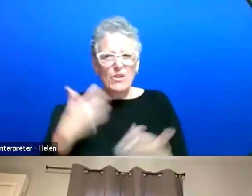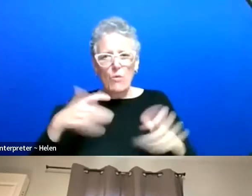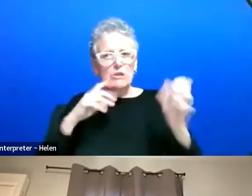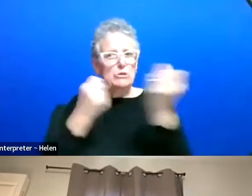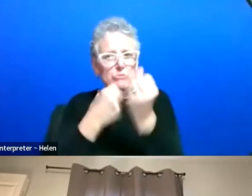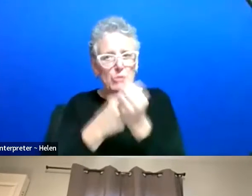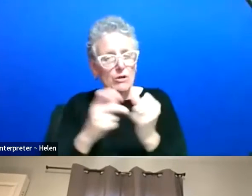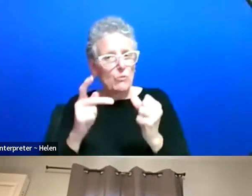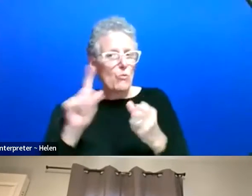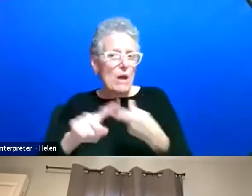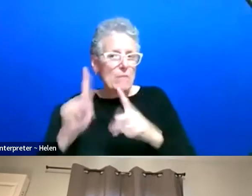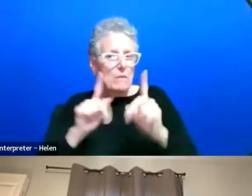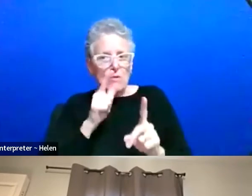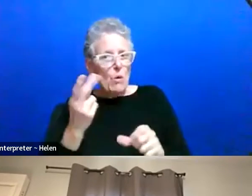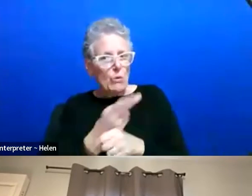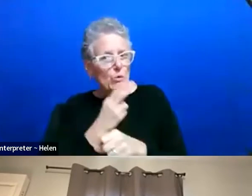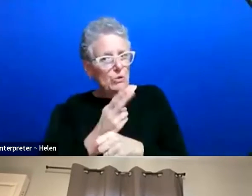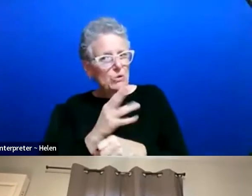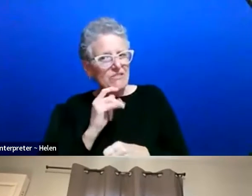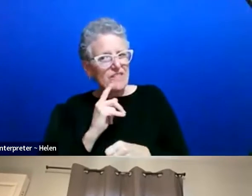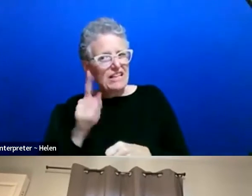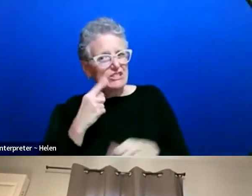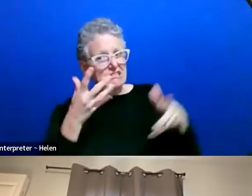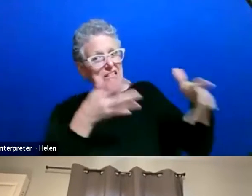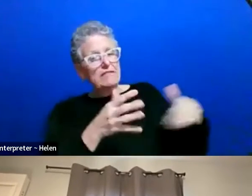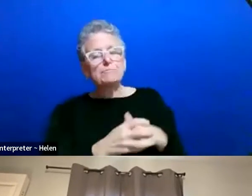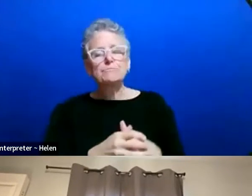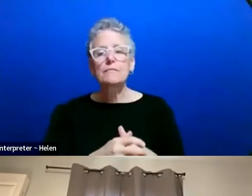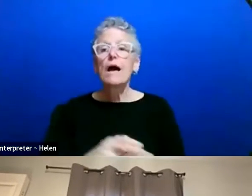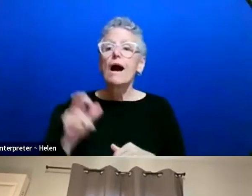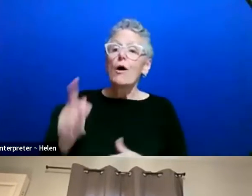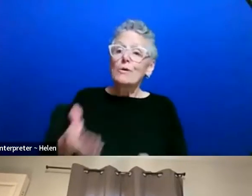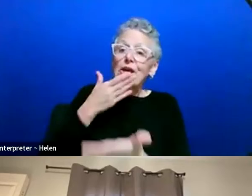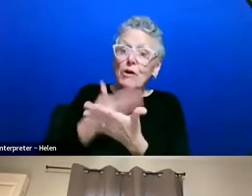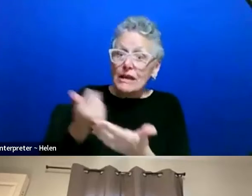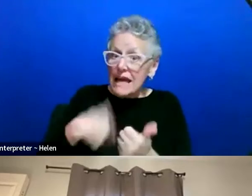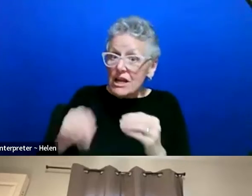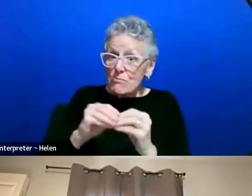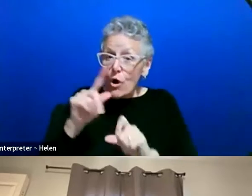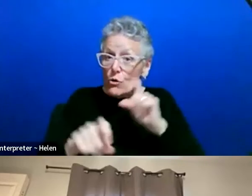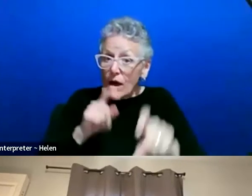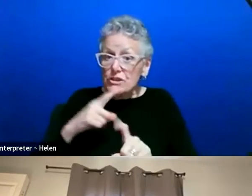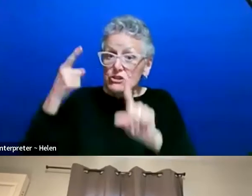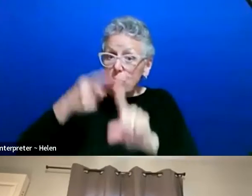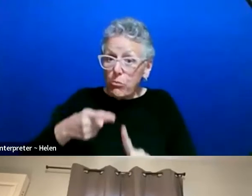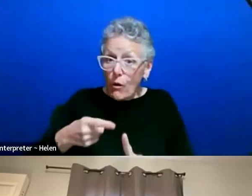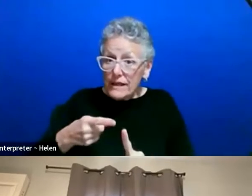good. So I guess any other questions or points that you guys want to address before we move on?